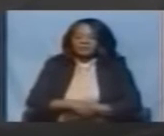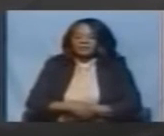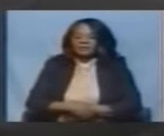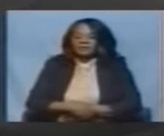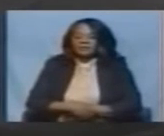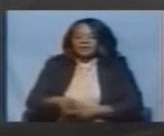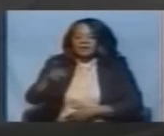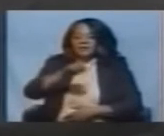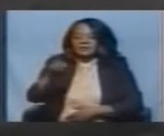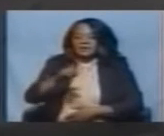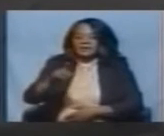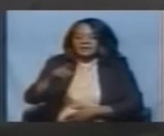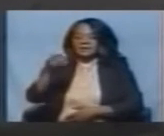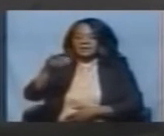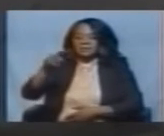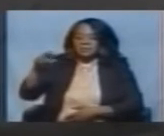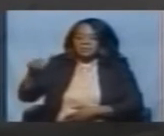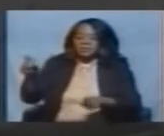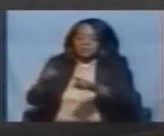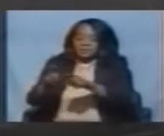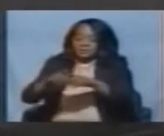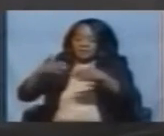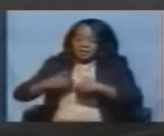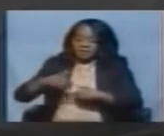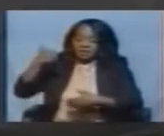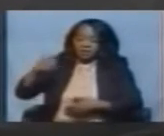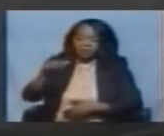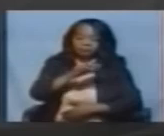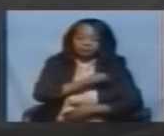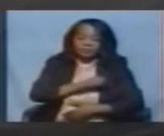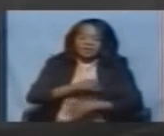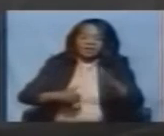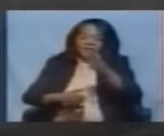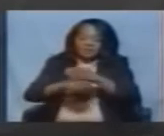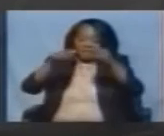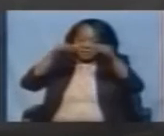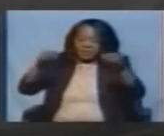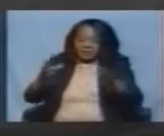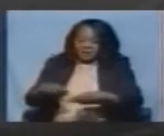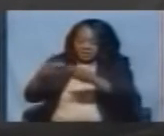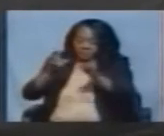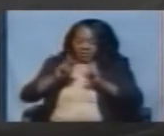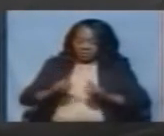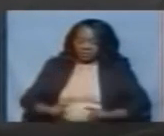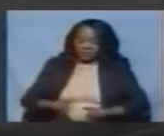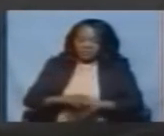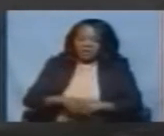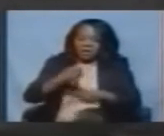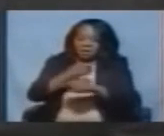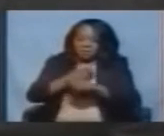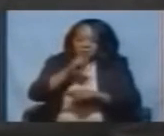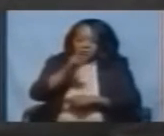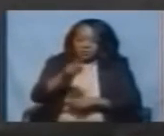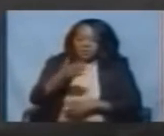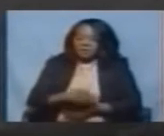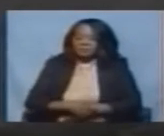ZPPA also had undertaken code of conduct, which they gave to us, which the vice president actually gave me in person, that I should go and make sure that that particular